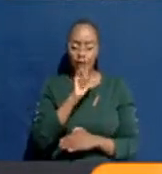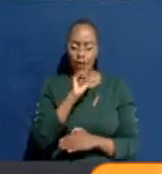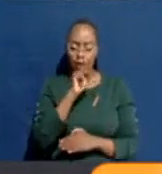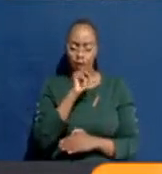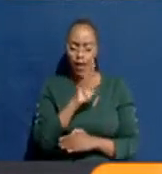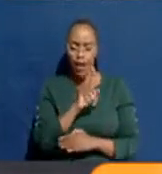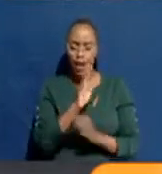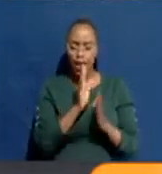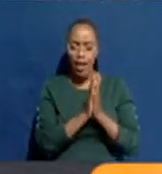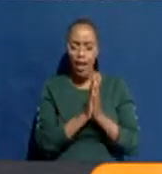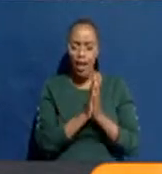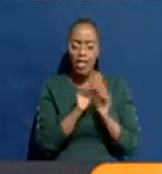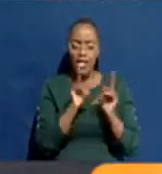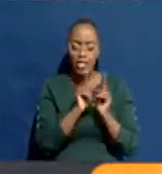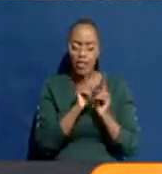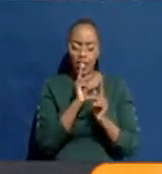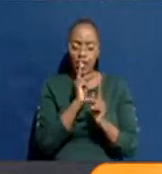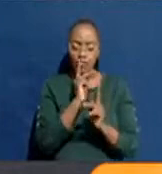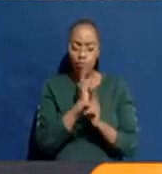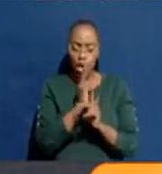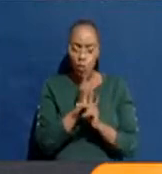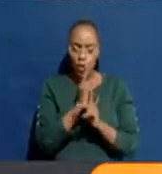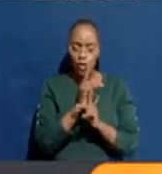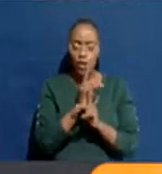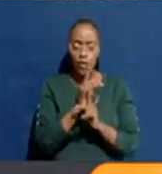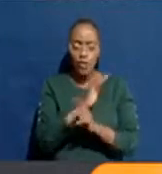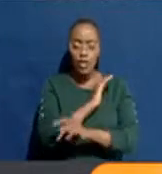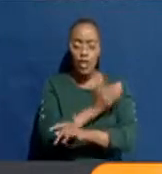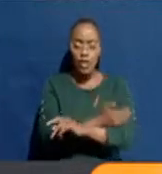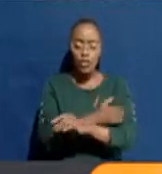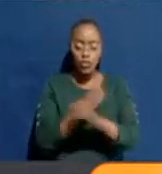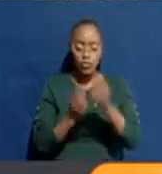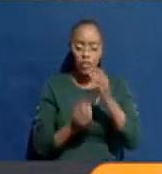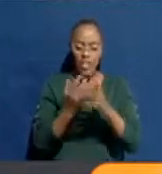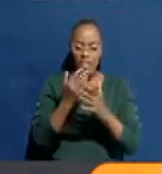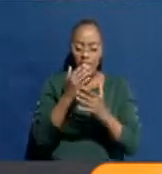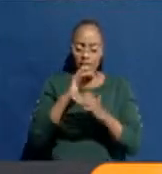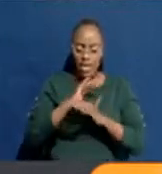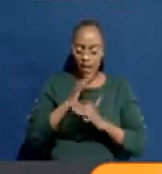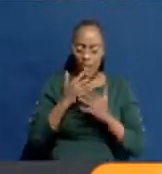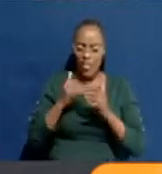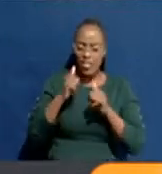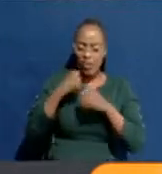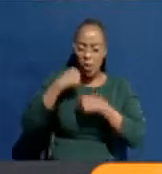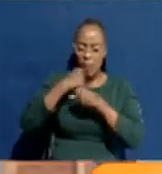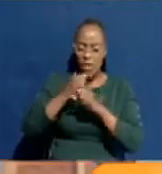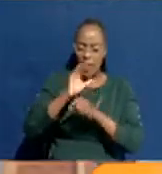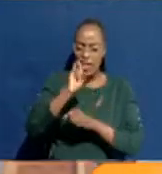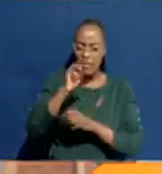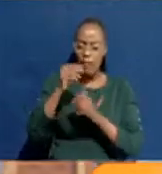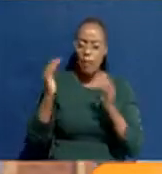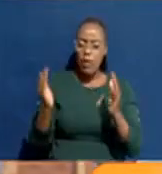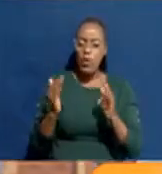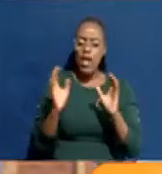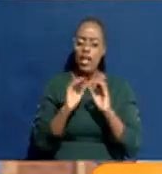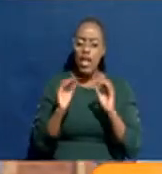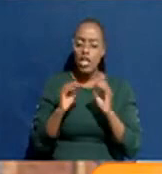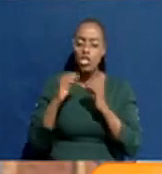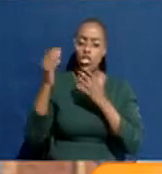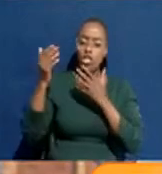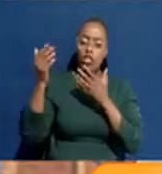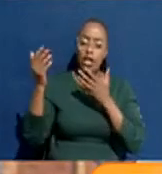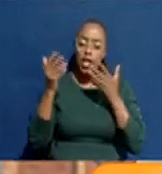enough installed capacity to produce enough clinker in Kenya. So you're discouraging imports? We are discouraging